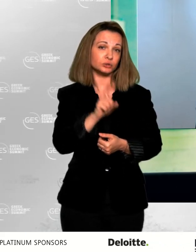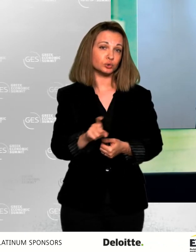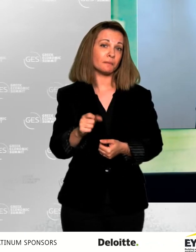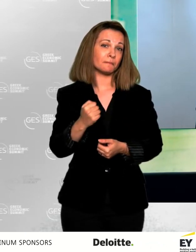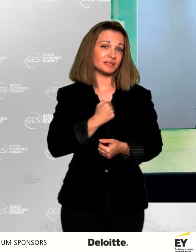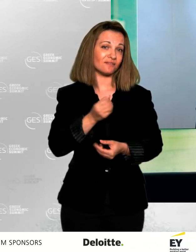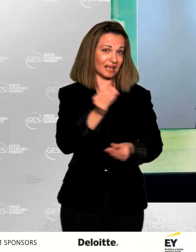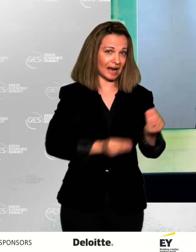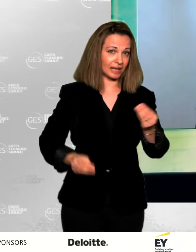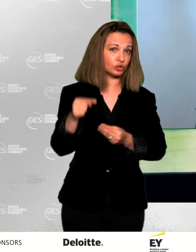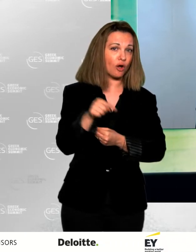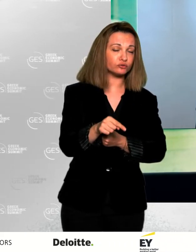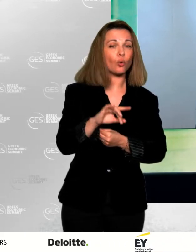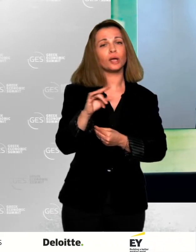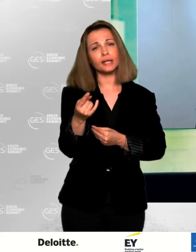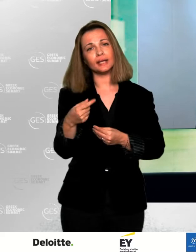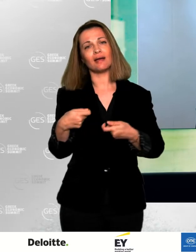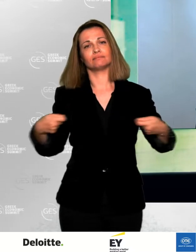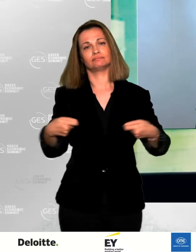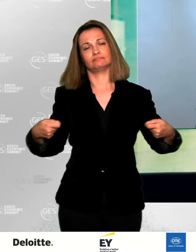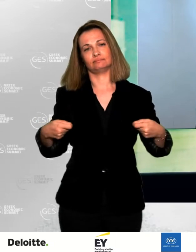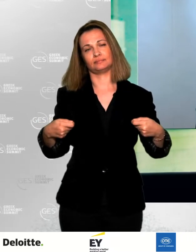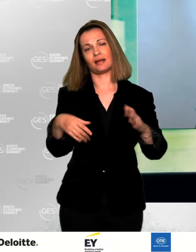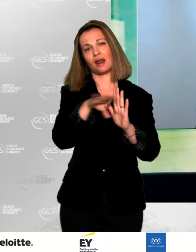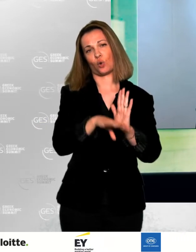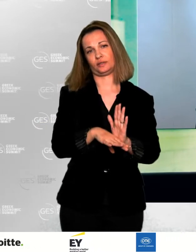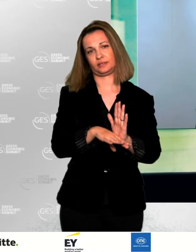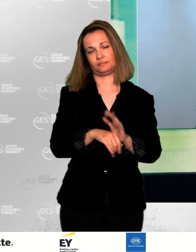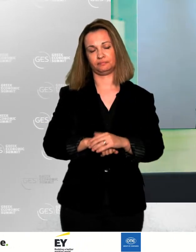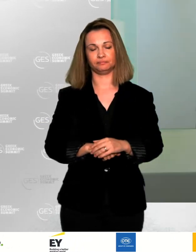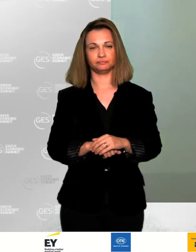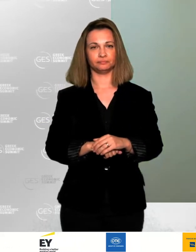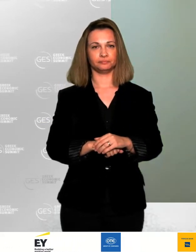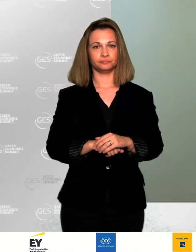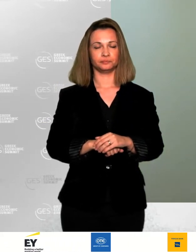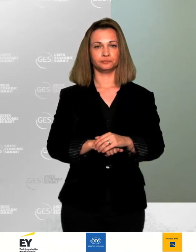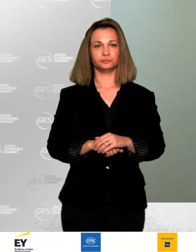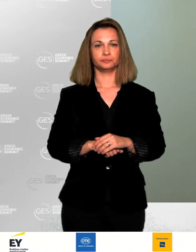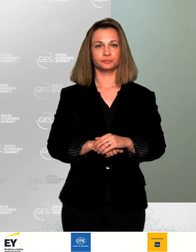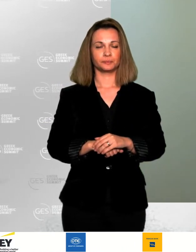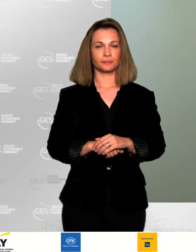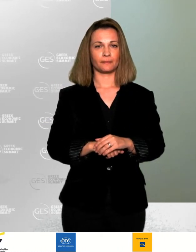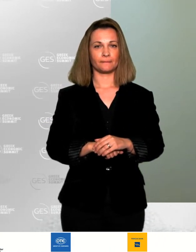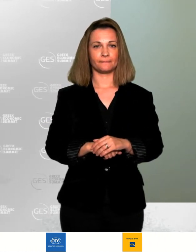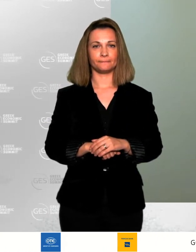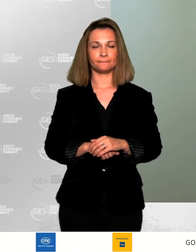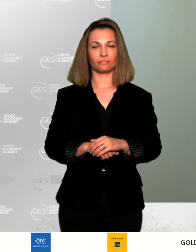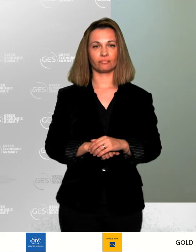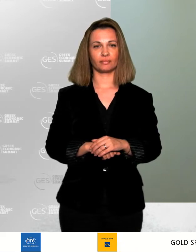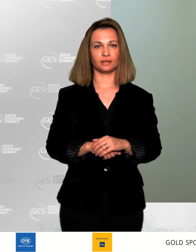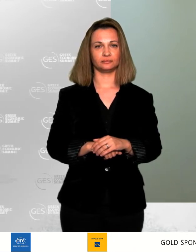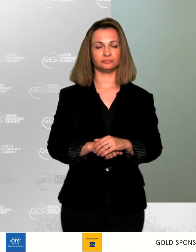Well, I mean, just to answer the global point, the externality point, I mean, you're right